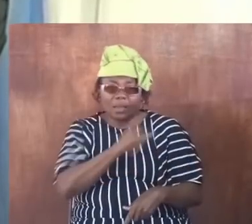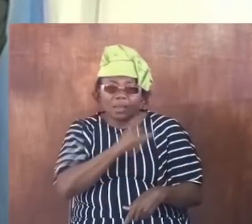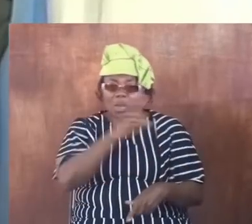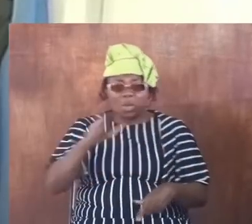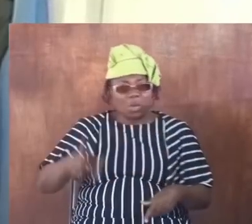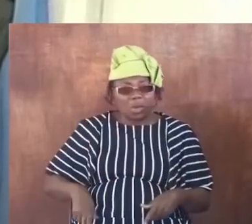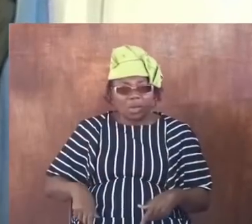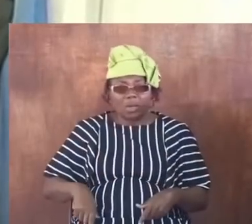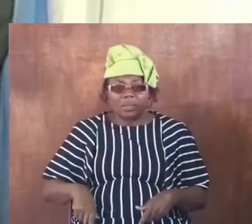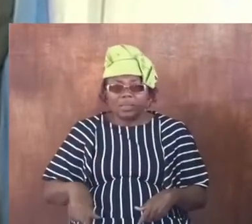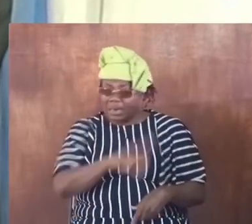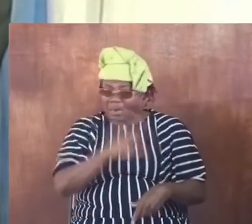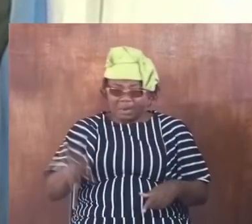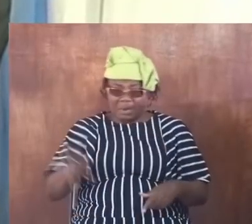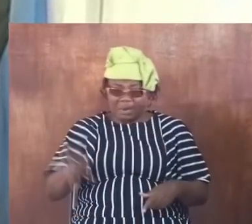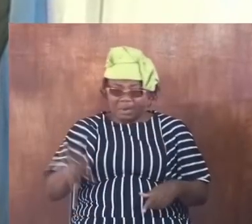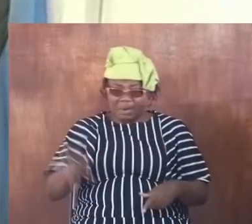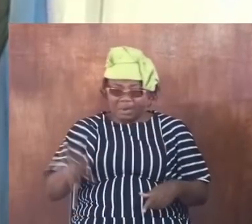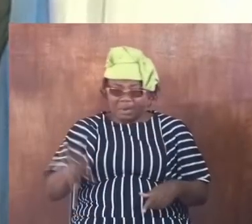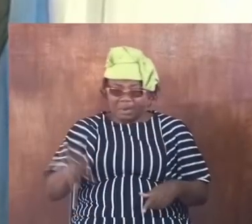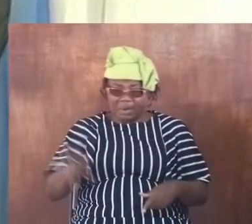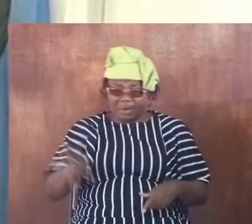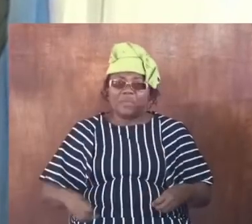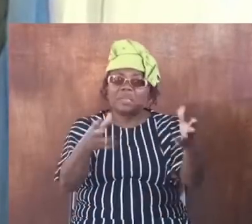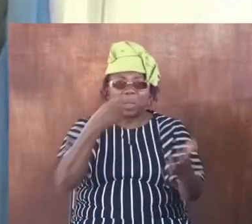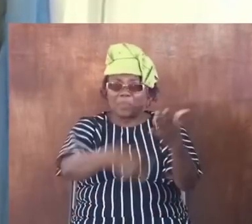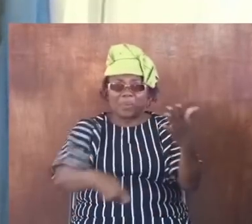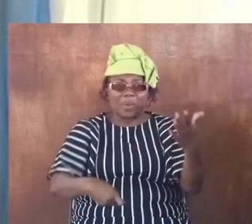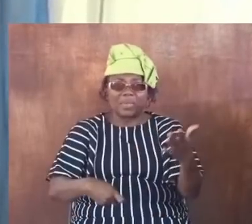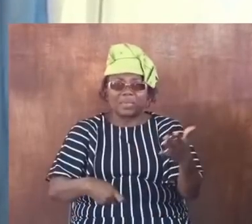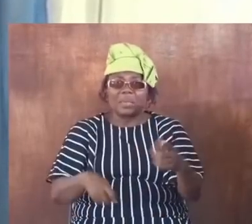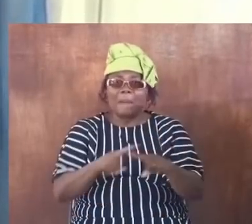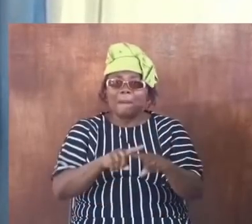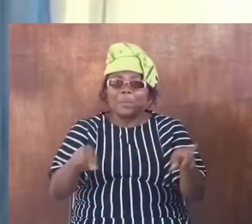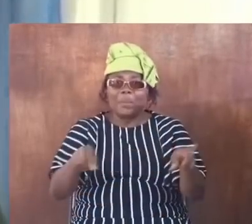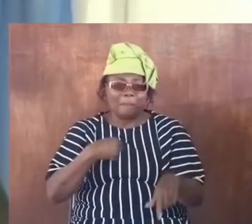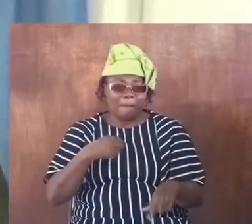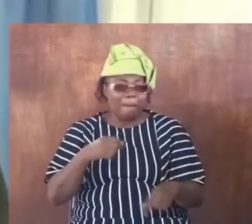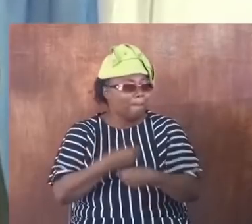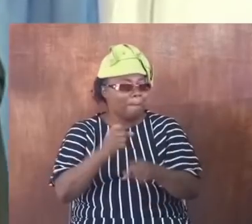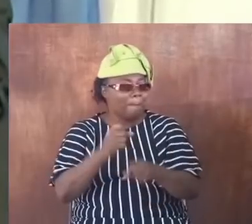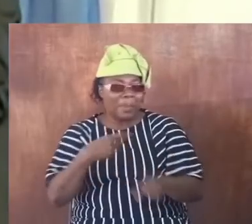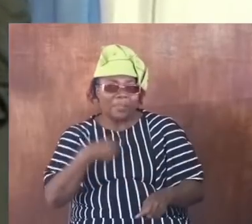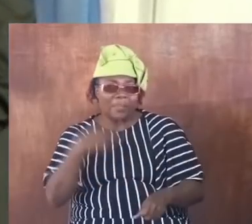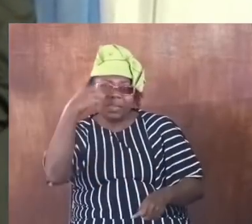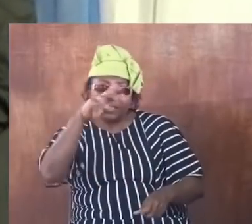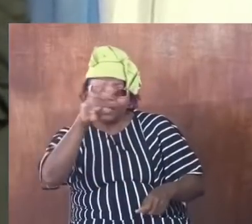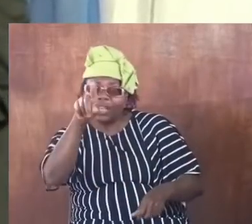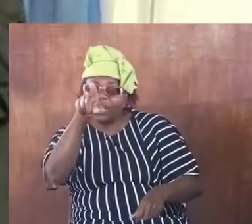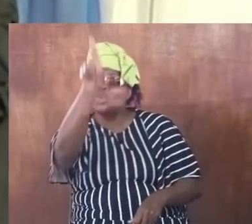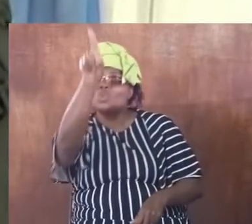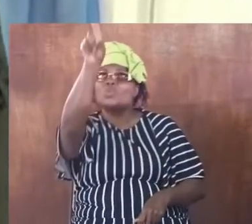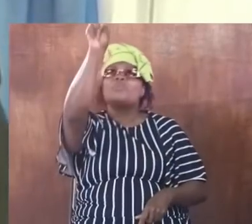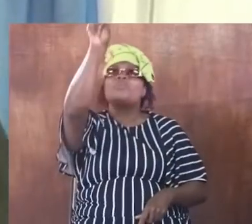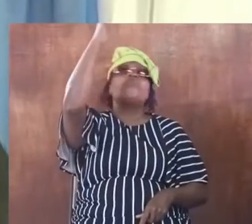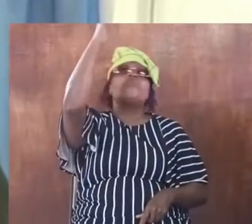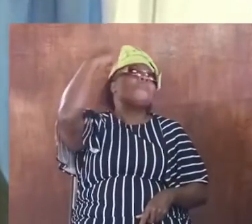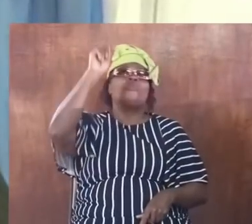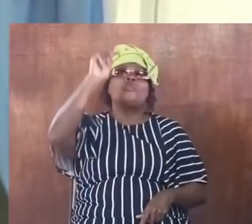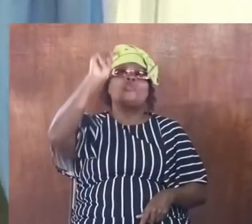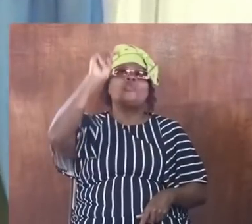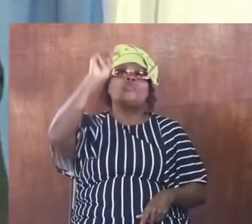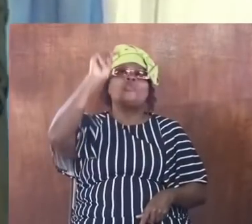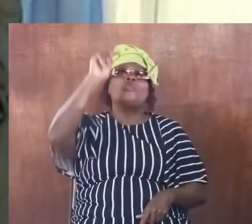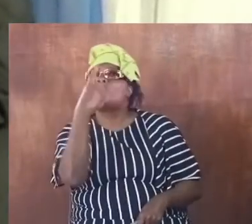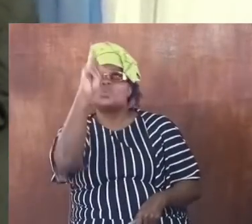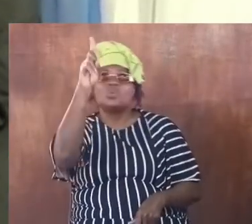send my price. Let me continue to see you for who you are, that I may glory in your